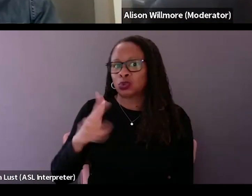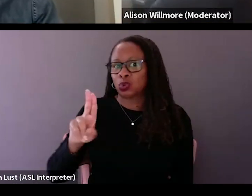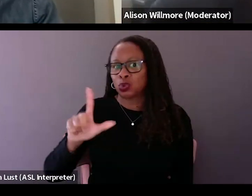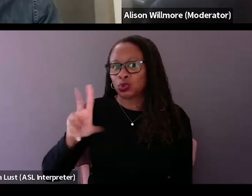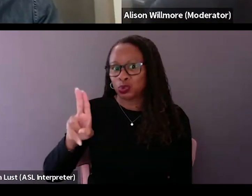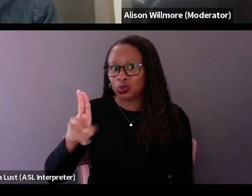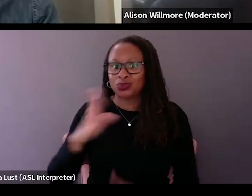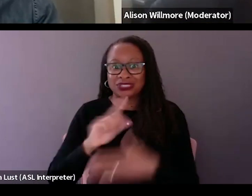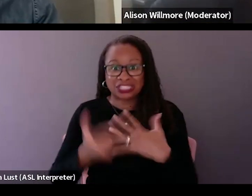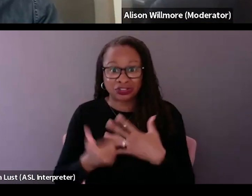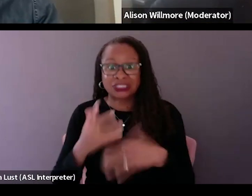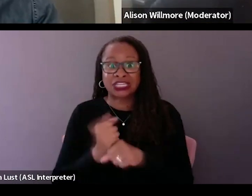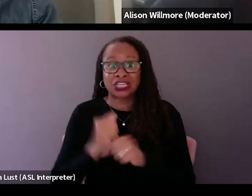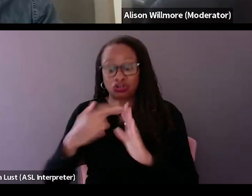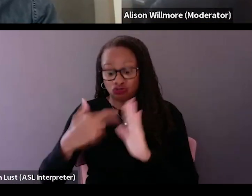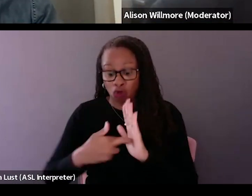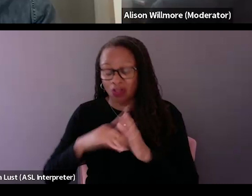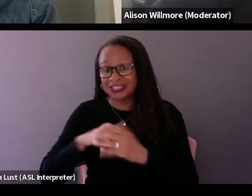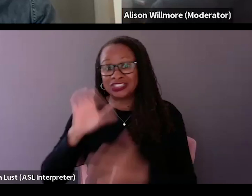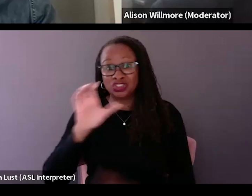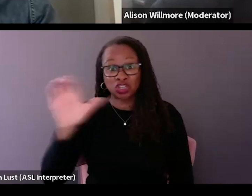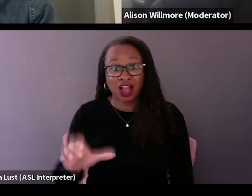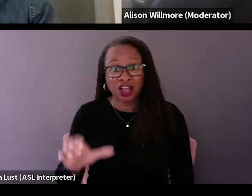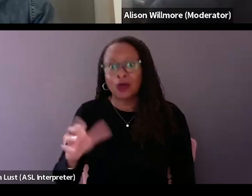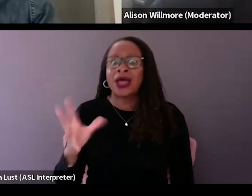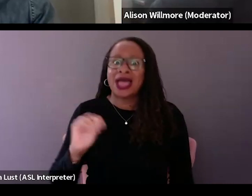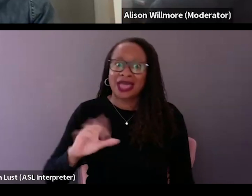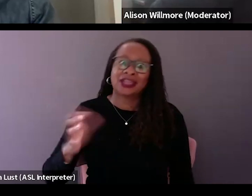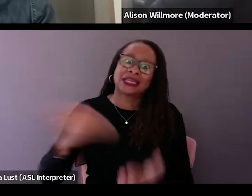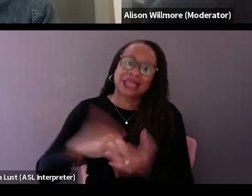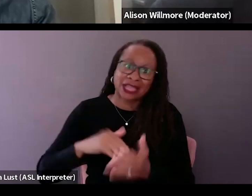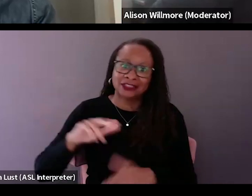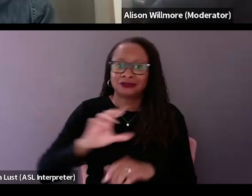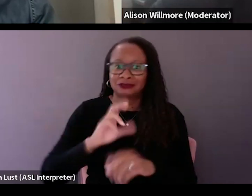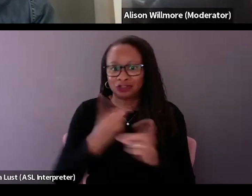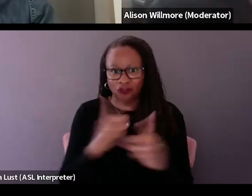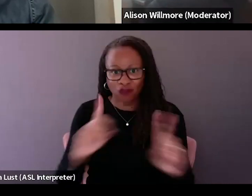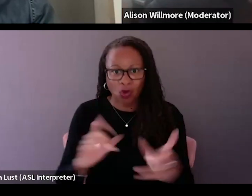divorce. That was not a glimmer in our eye when we began this film.